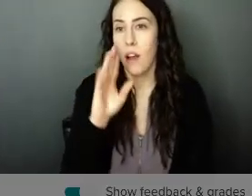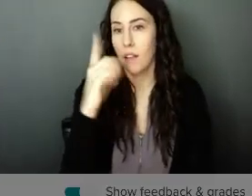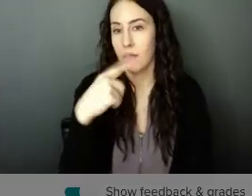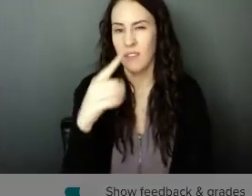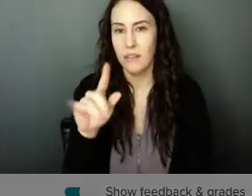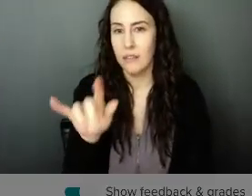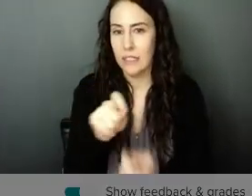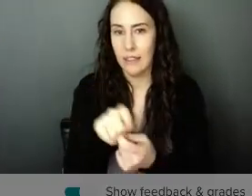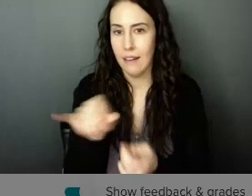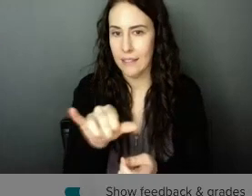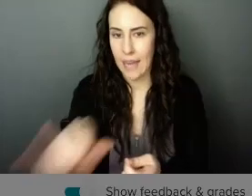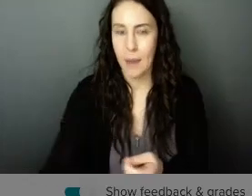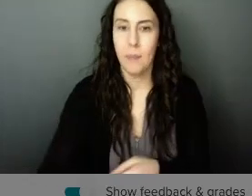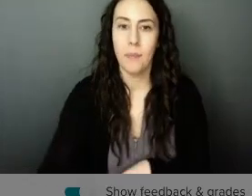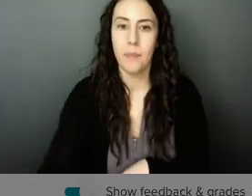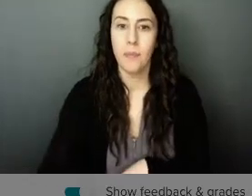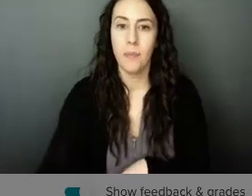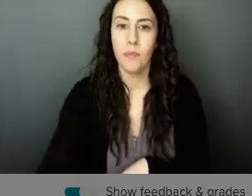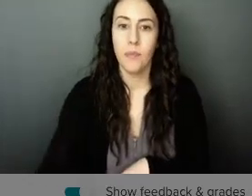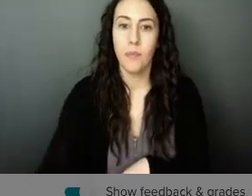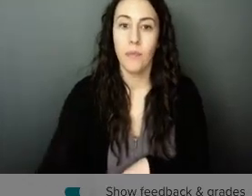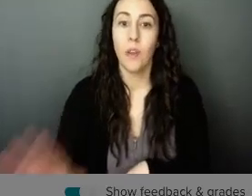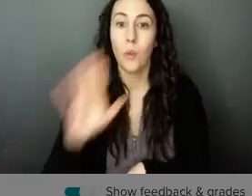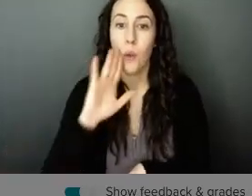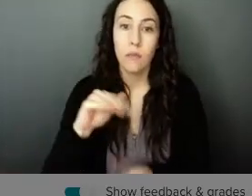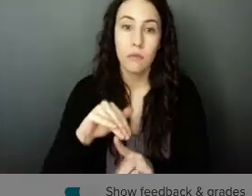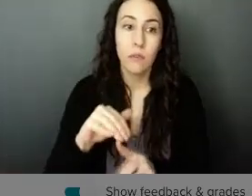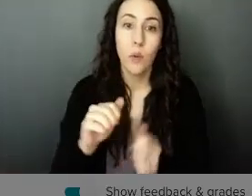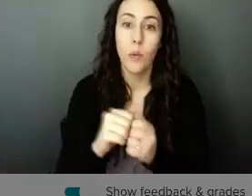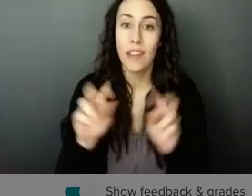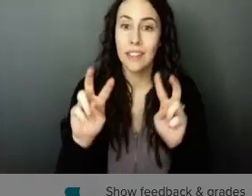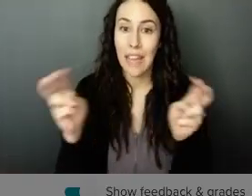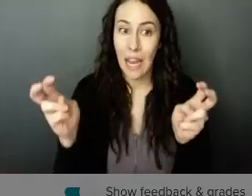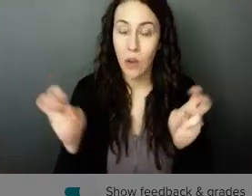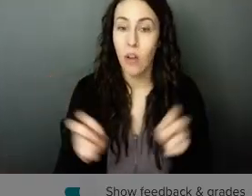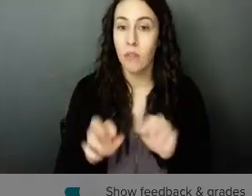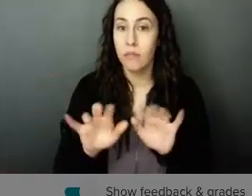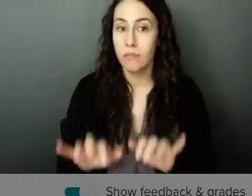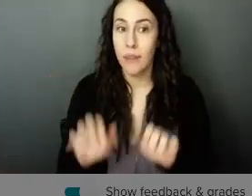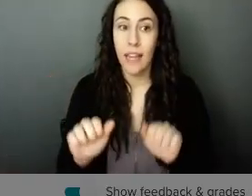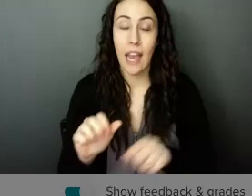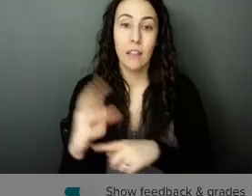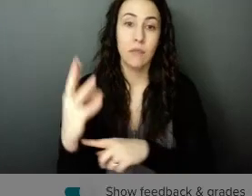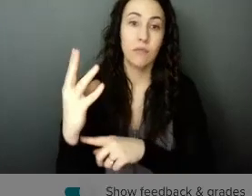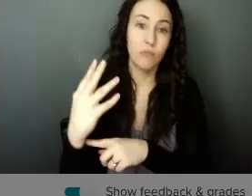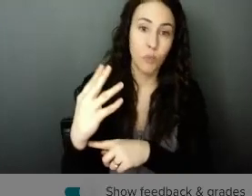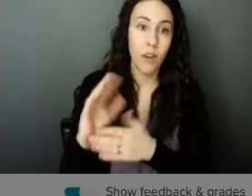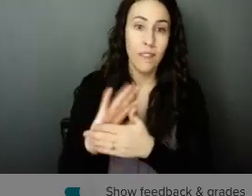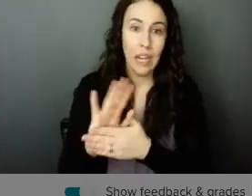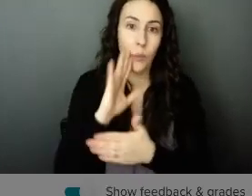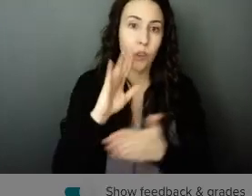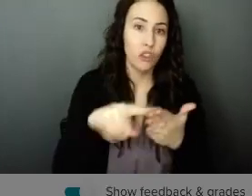it'll prompt them with a title for that. They can record their video. It will check their camera and their